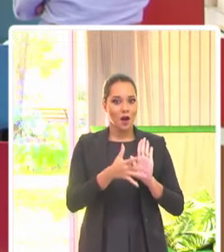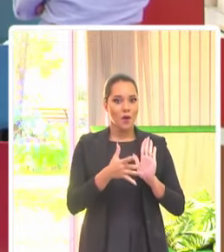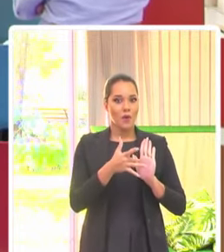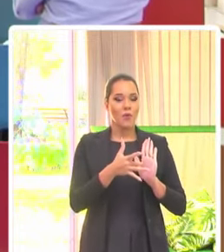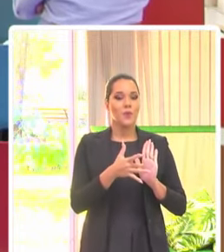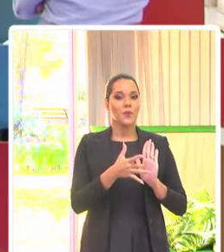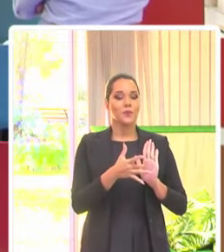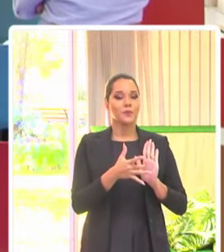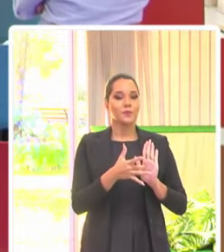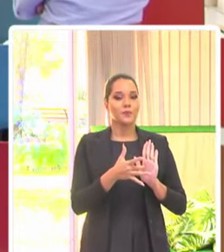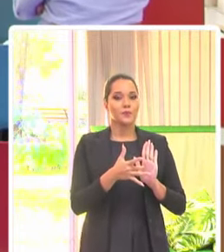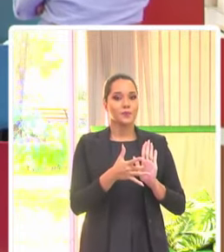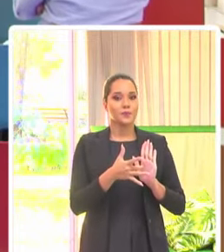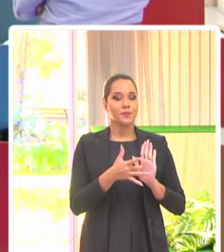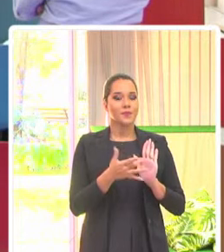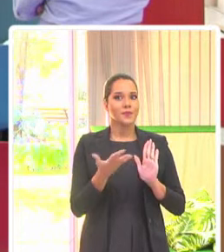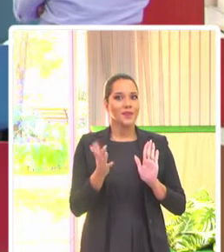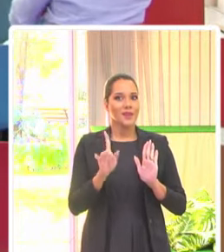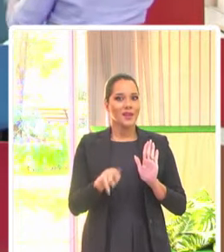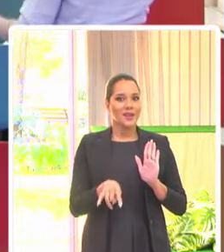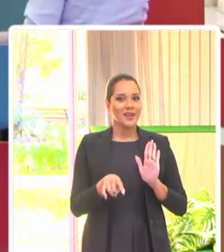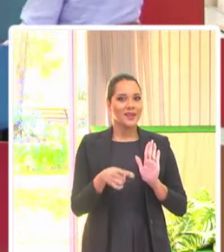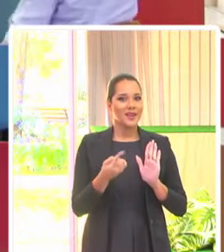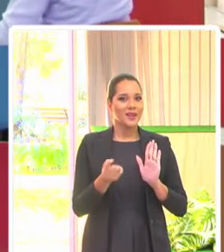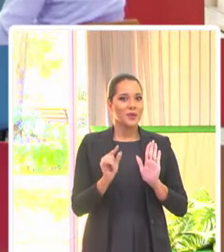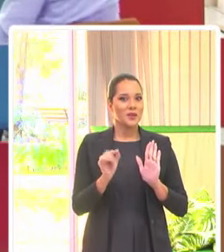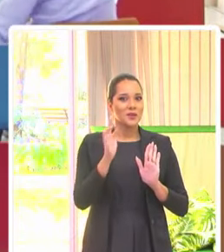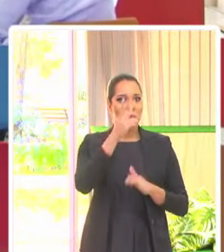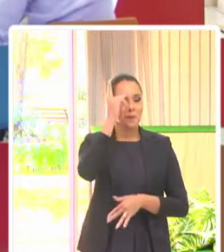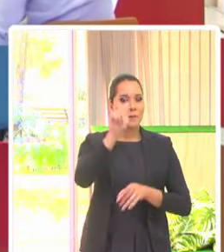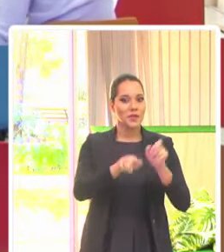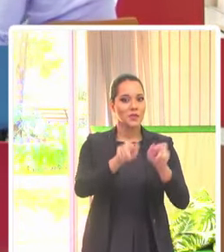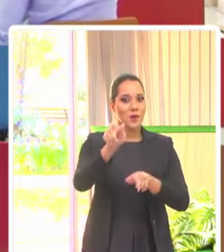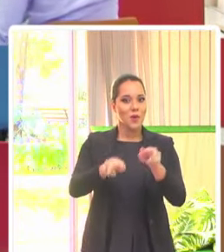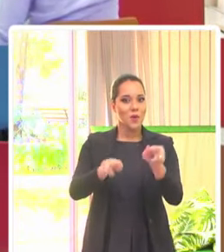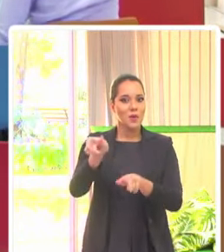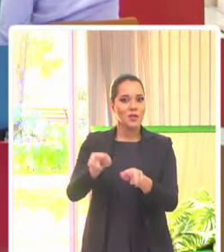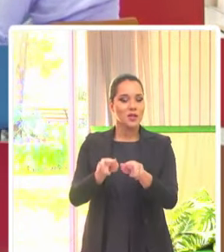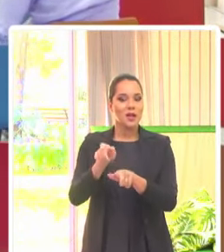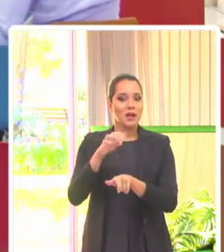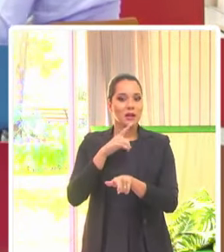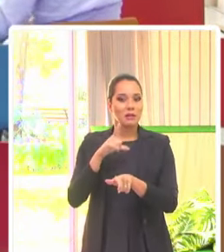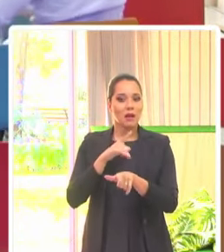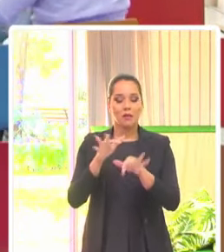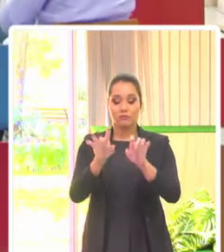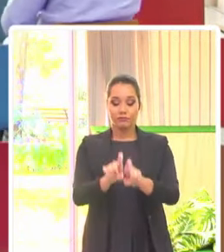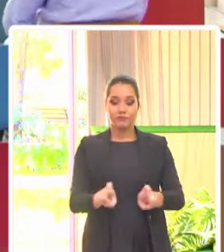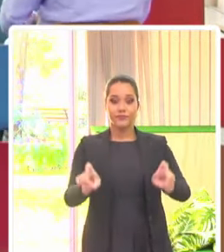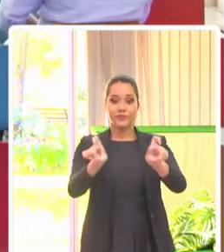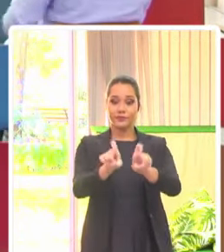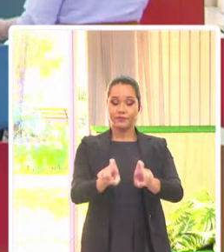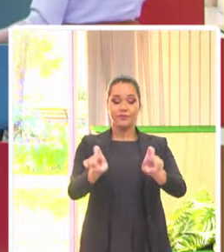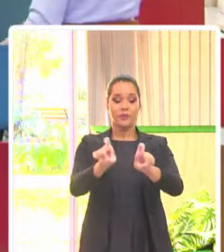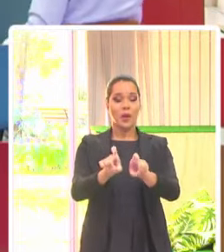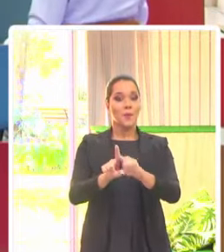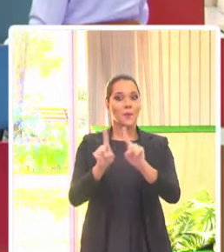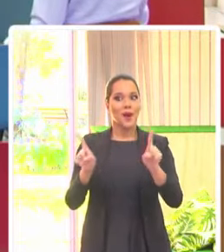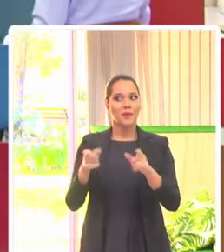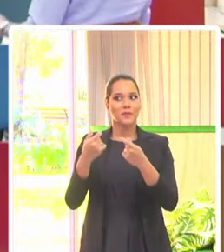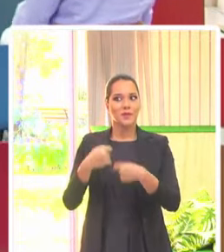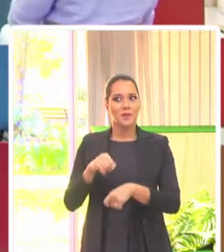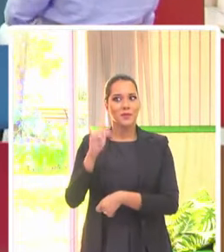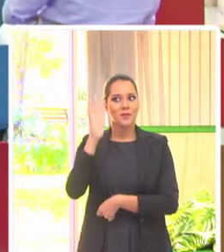just about people connected with computers. But you need to connect all other people. In